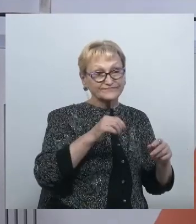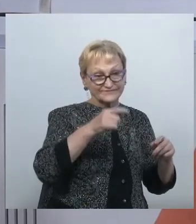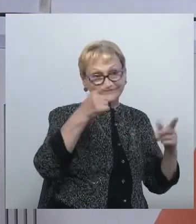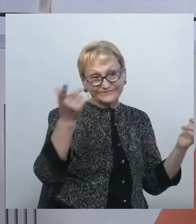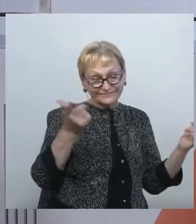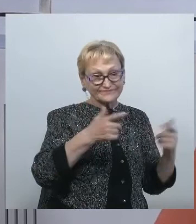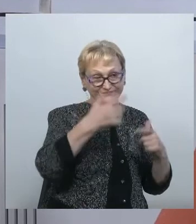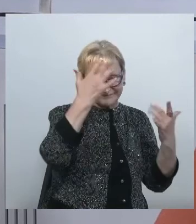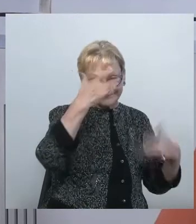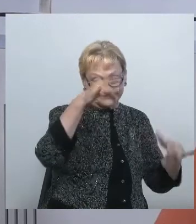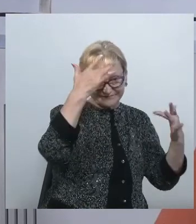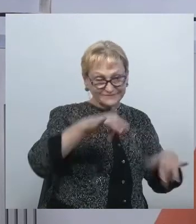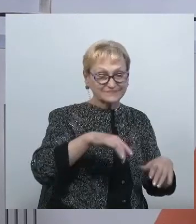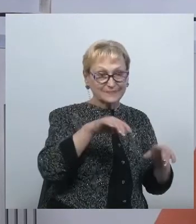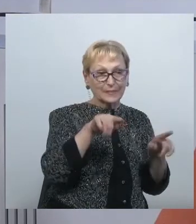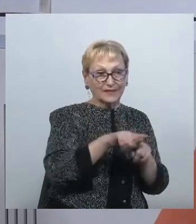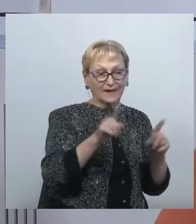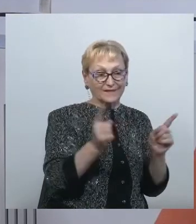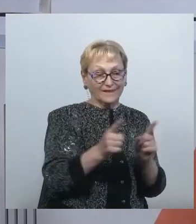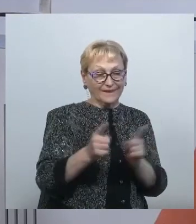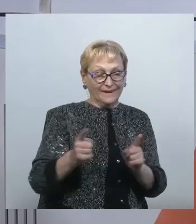Uh, there is a lot of